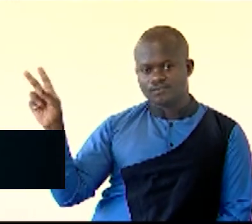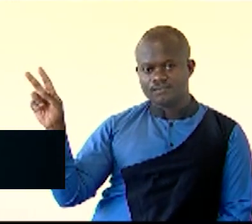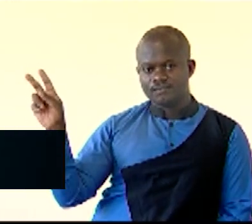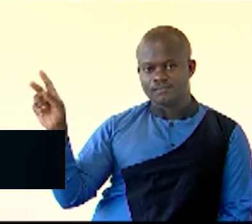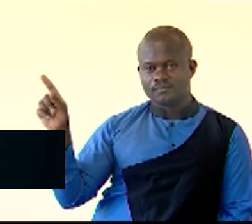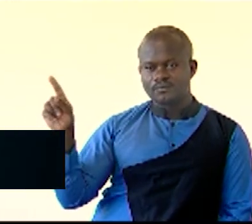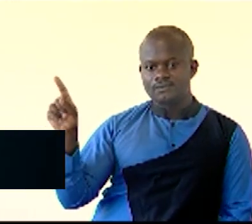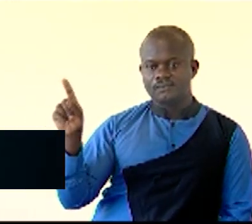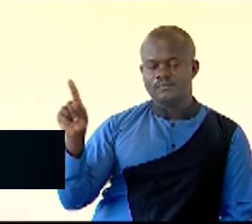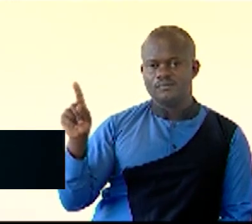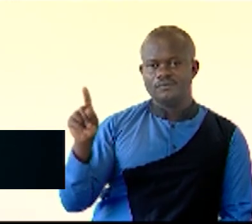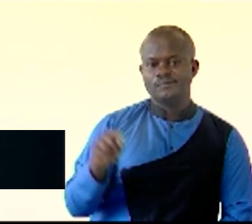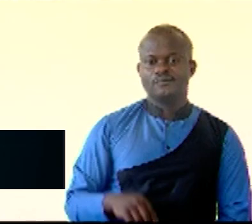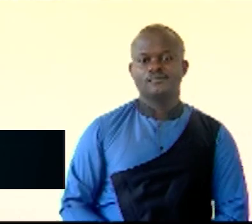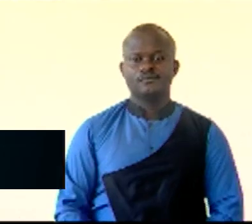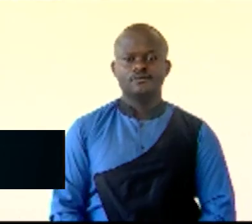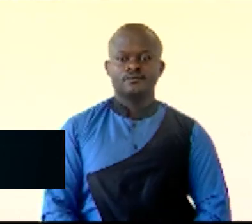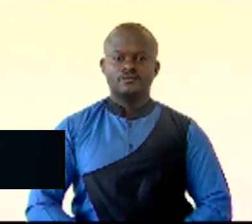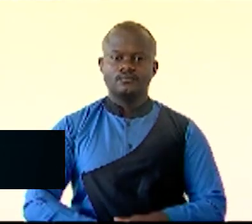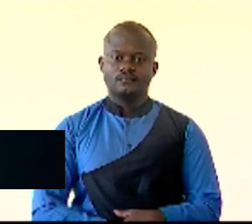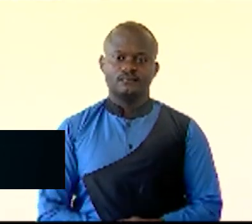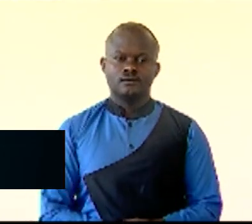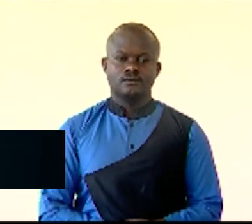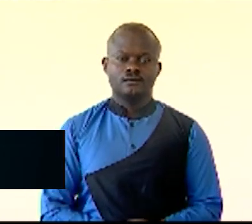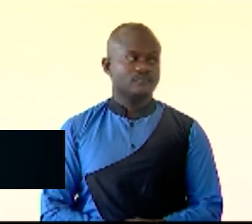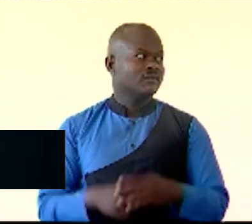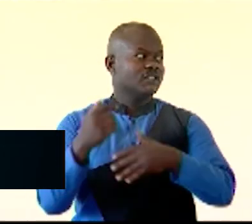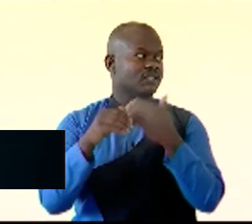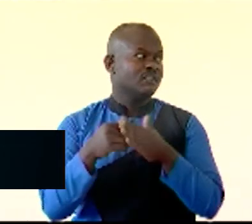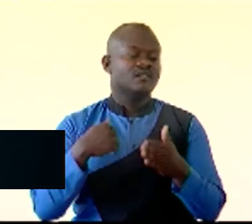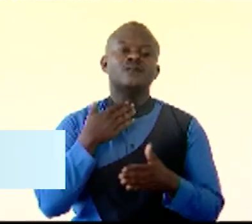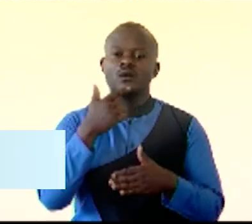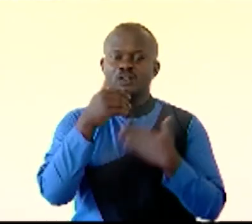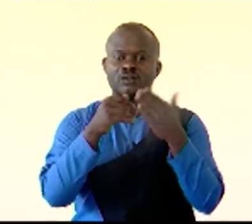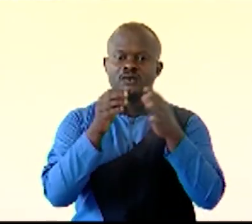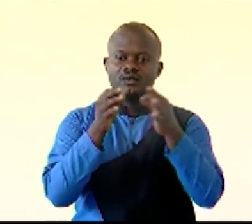decomposed, determine the mass of each product formed. Here, I want to use